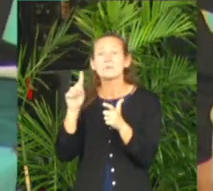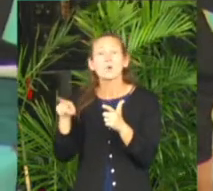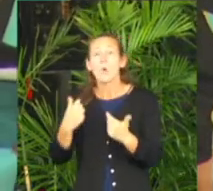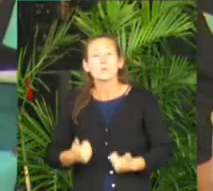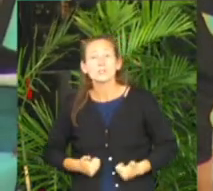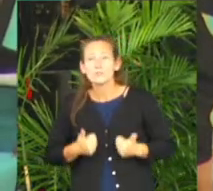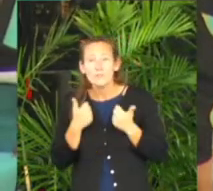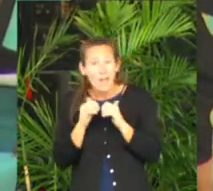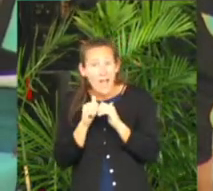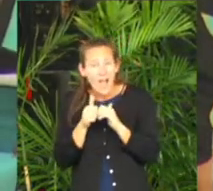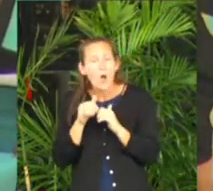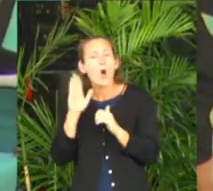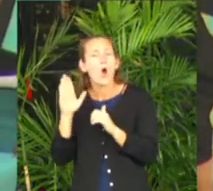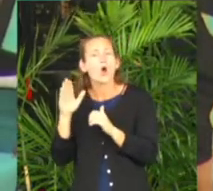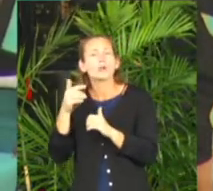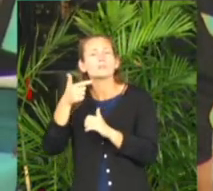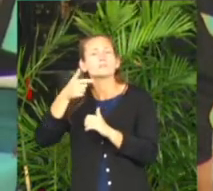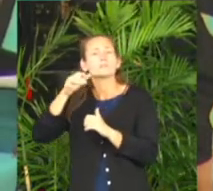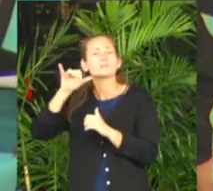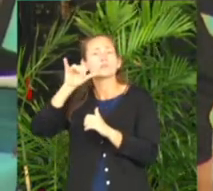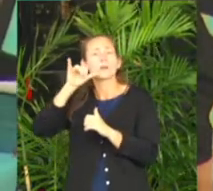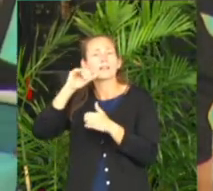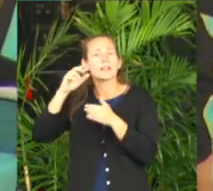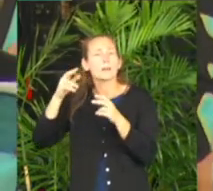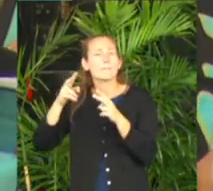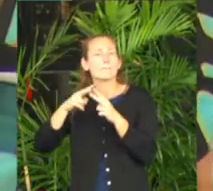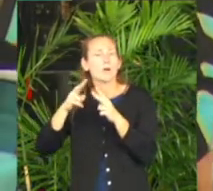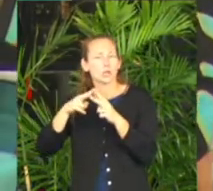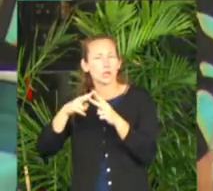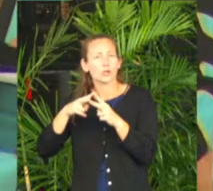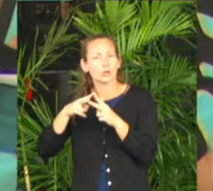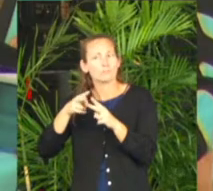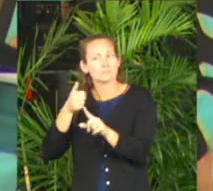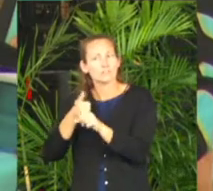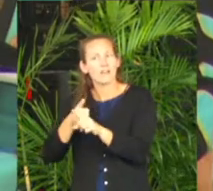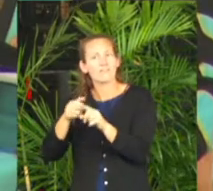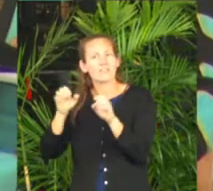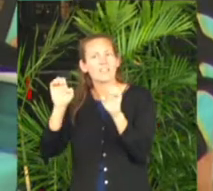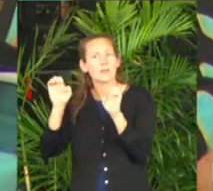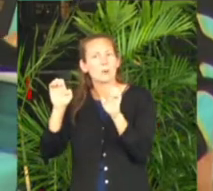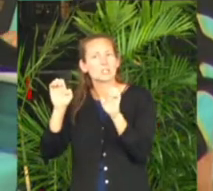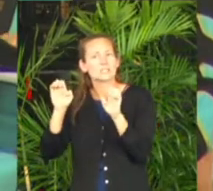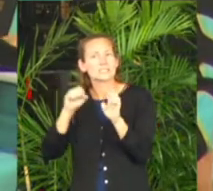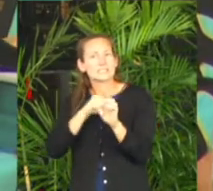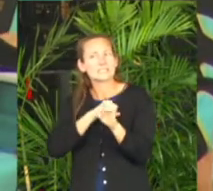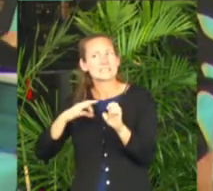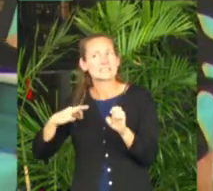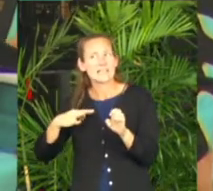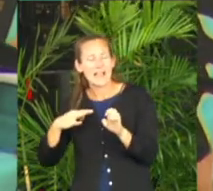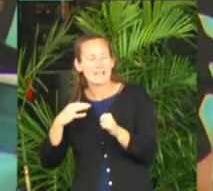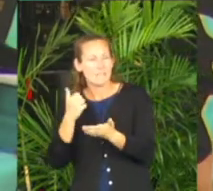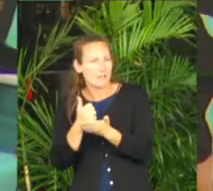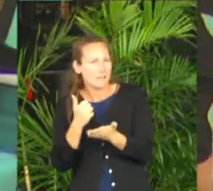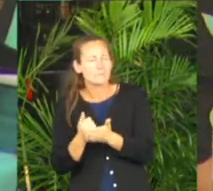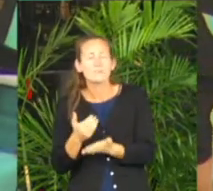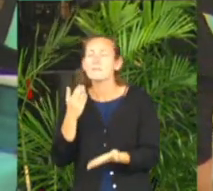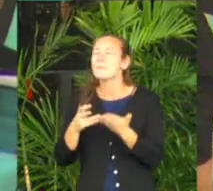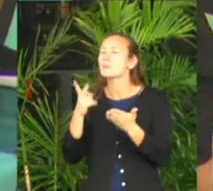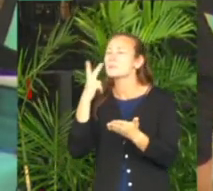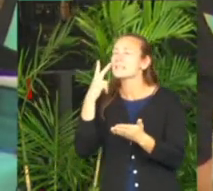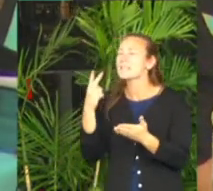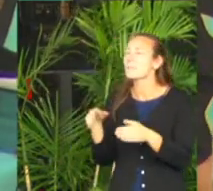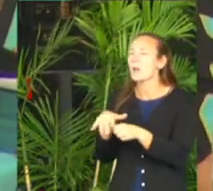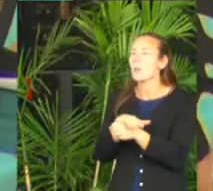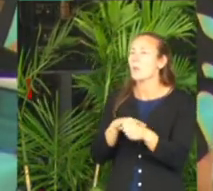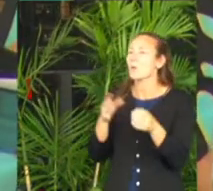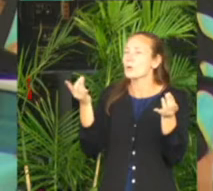medic, spending weeks in the hospital. Now, you might catch a glimpse of him running down St. Augustine Beach or at a local yoga